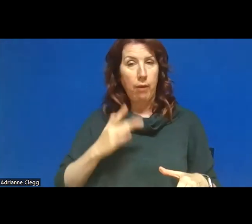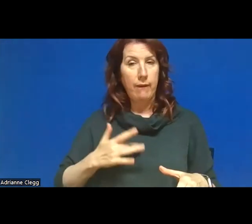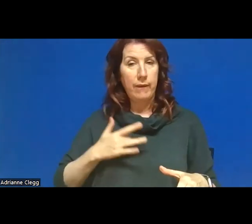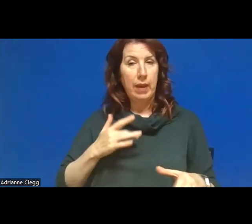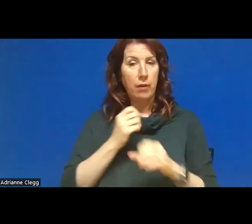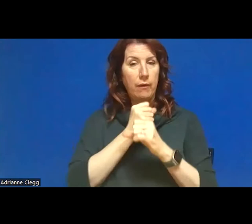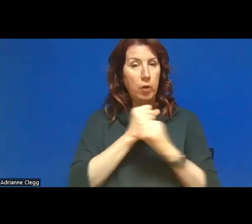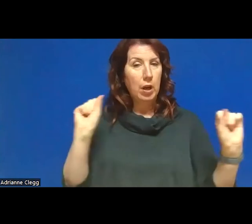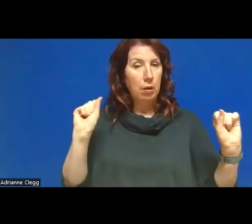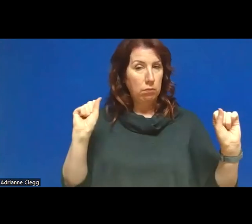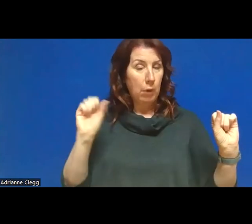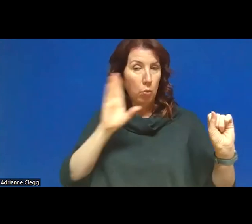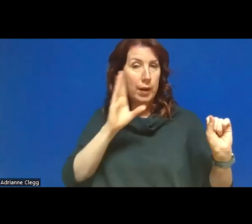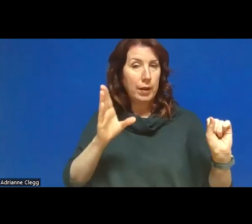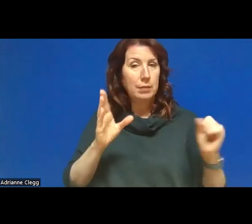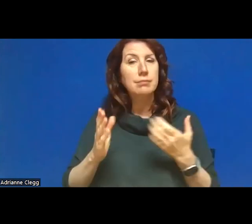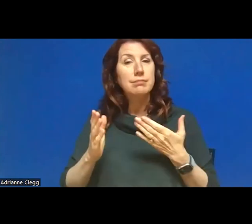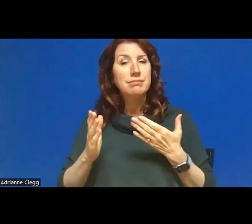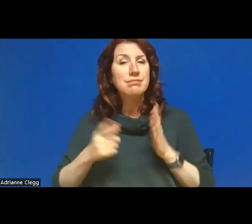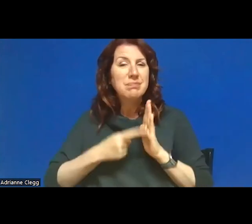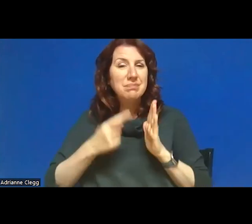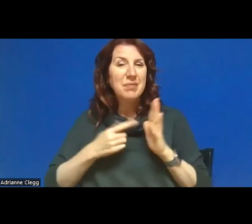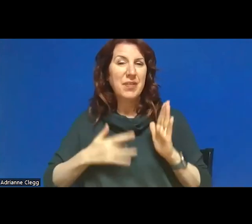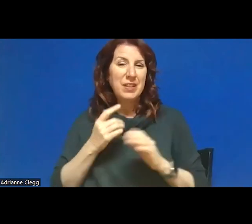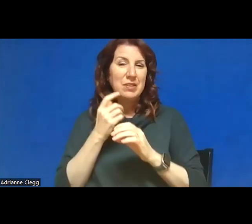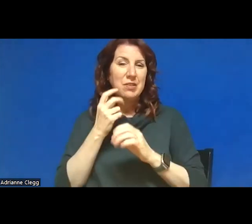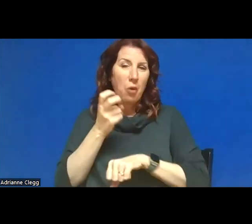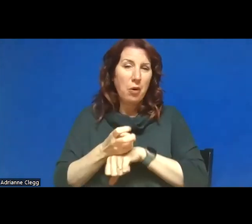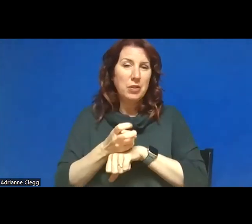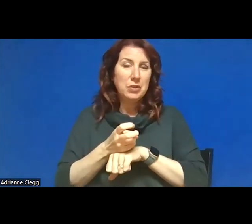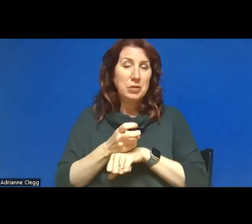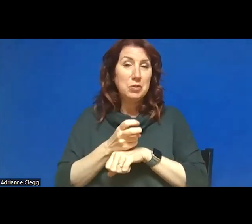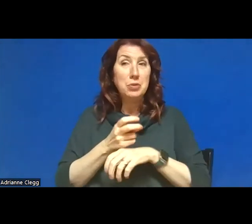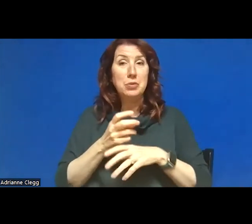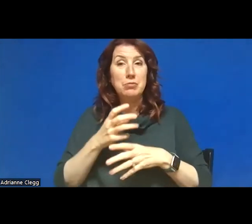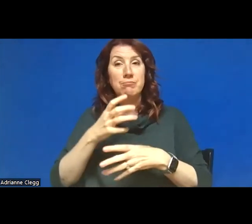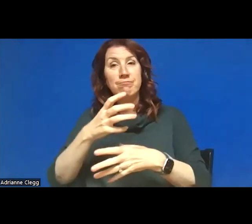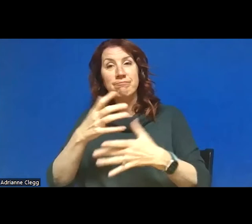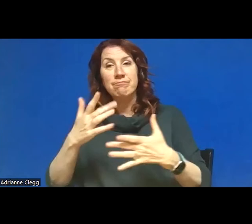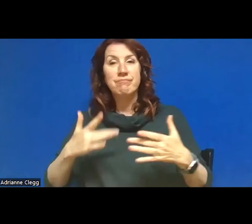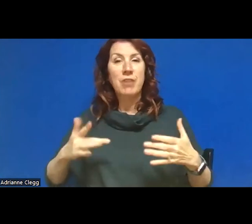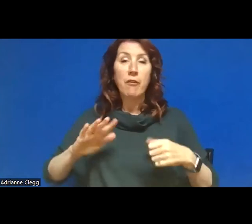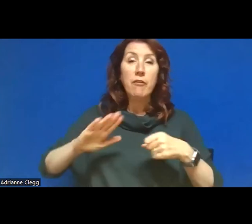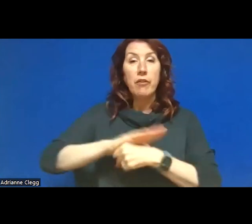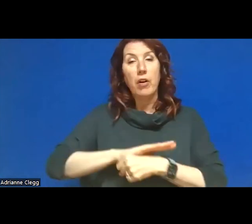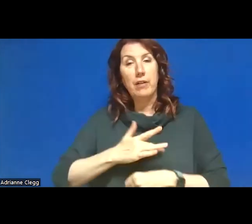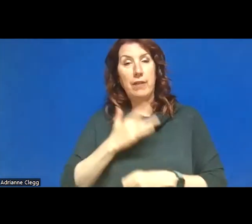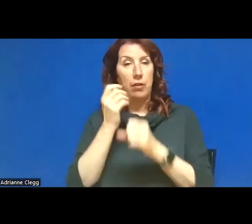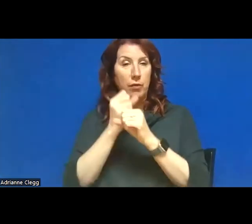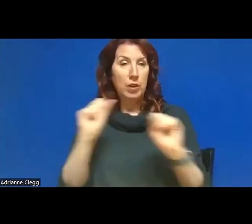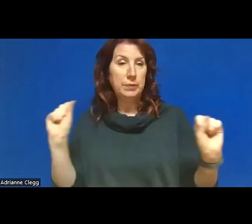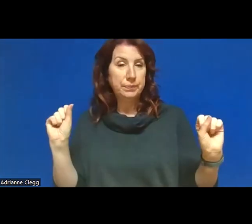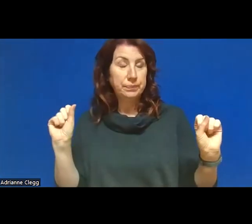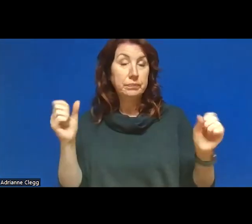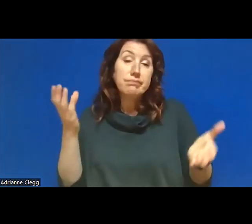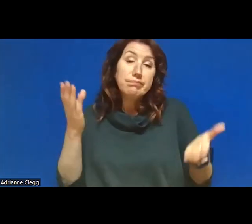even while it feels very hard to attain. Because I may never get to a place where I feel that entirely. I may never